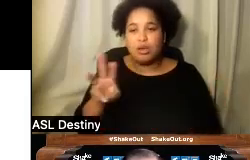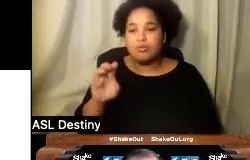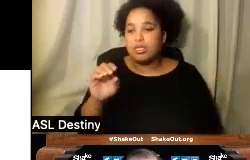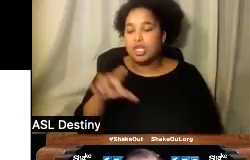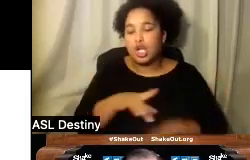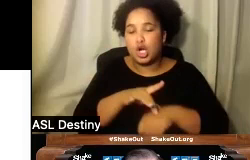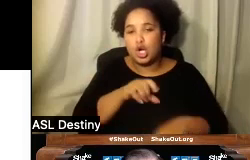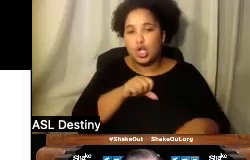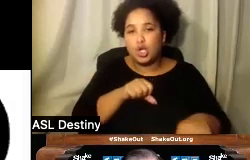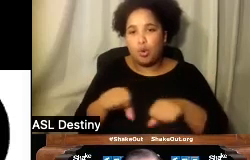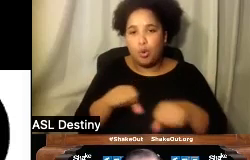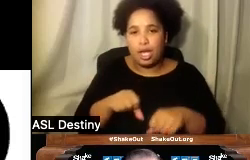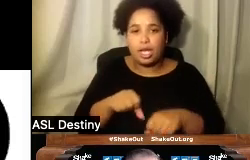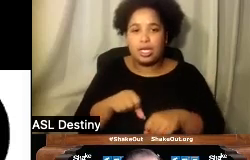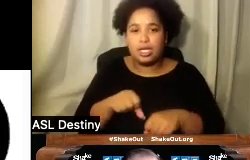earthquakecountry.org/committees.